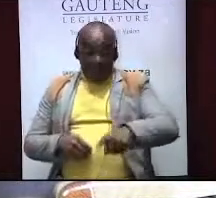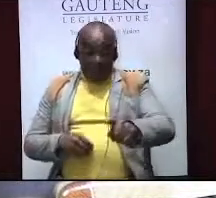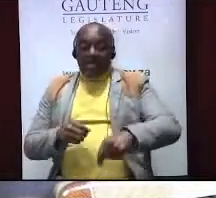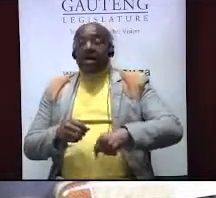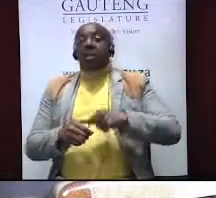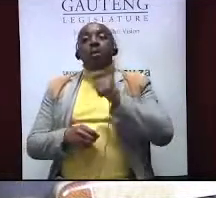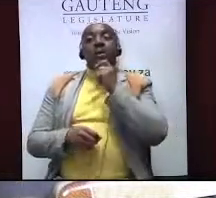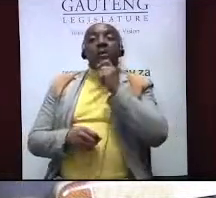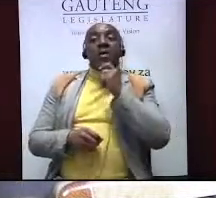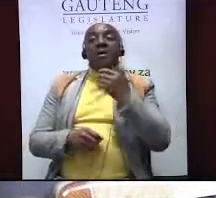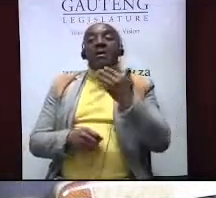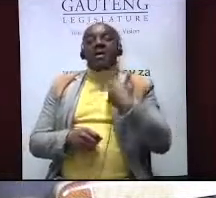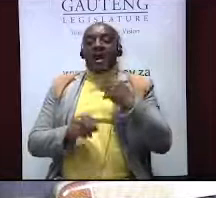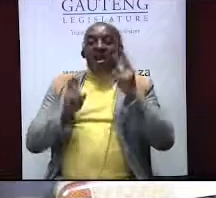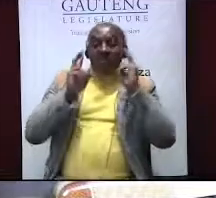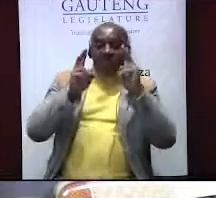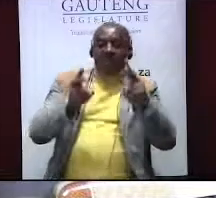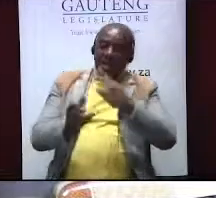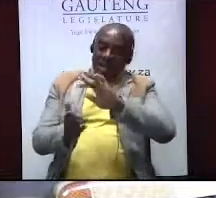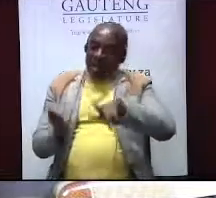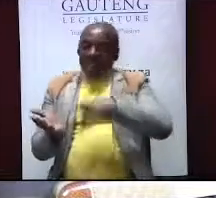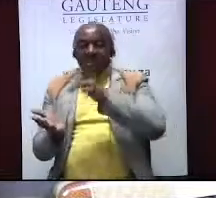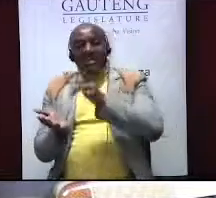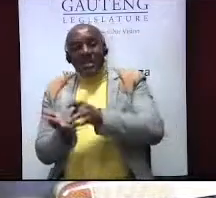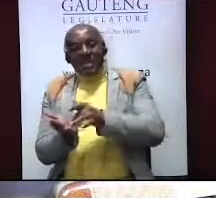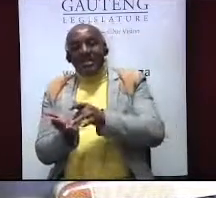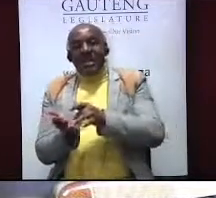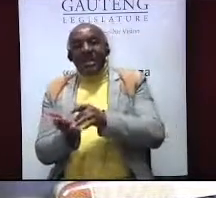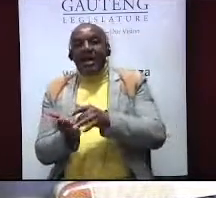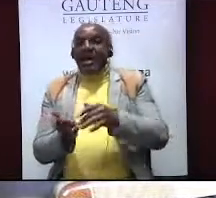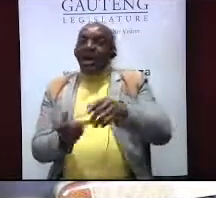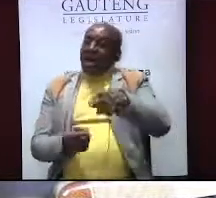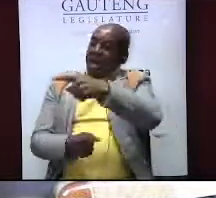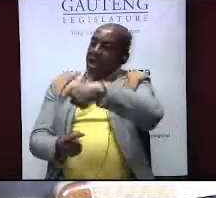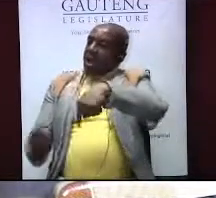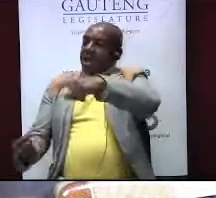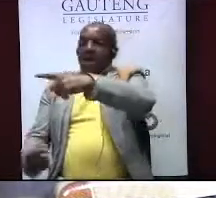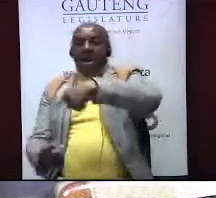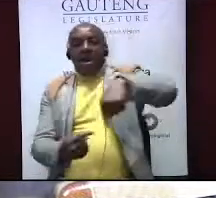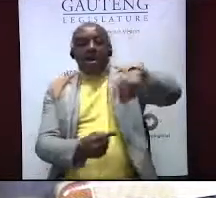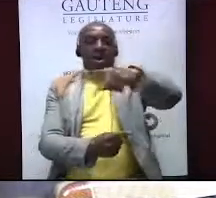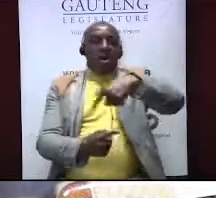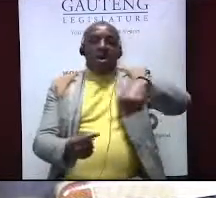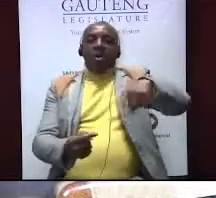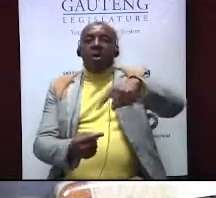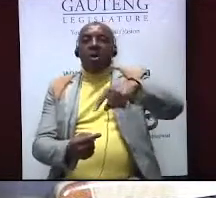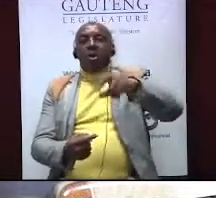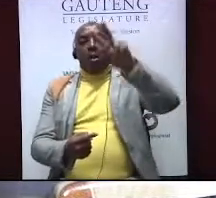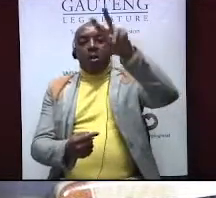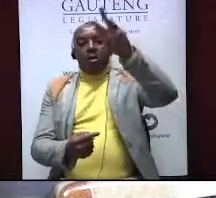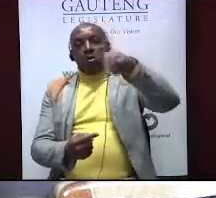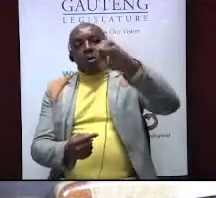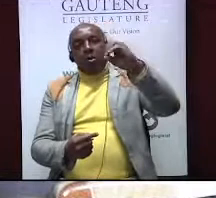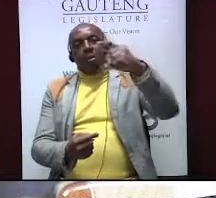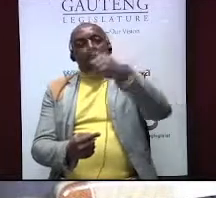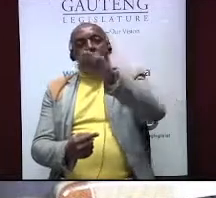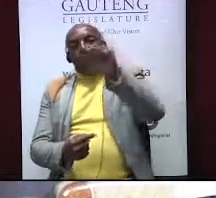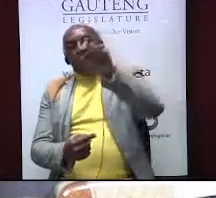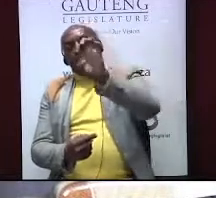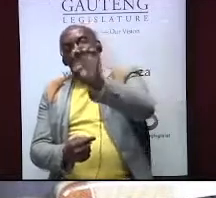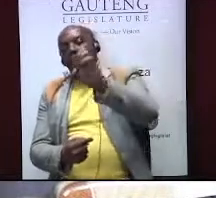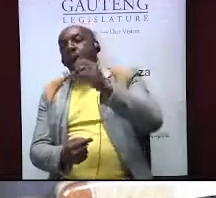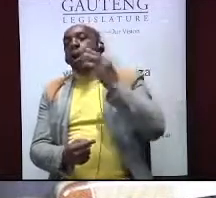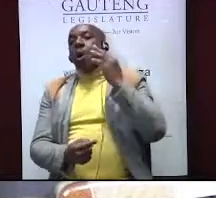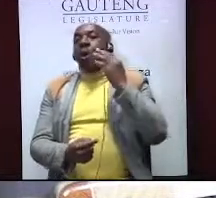visit. We visited a center around here where they take care of mentally